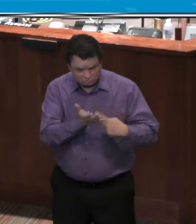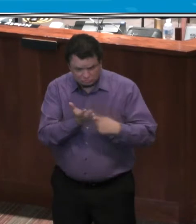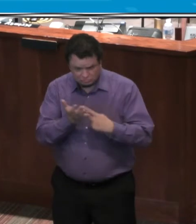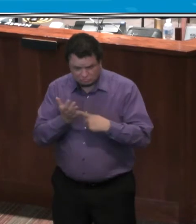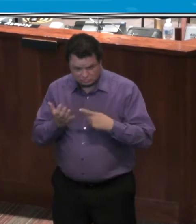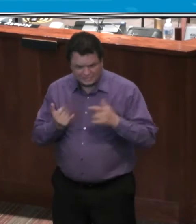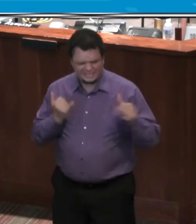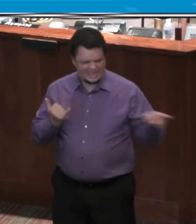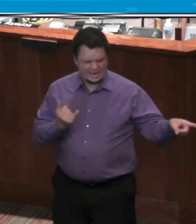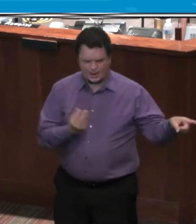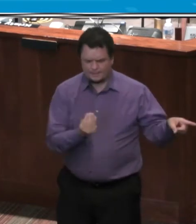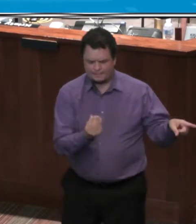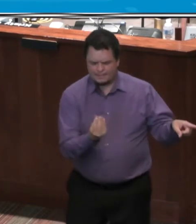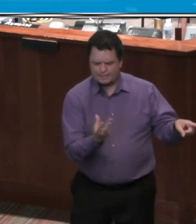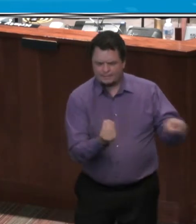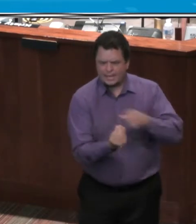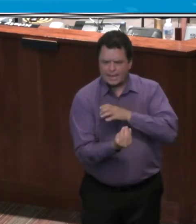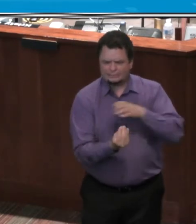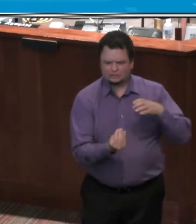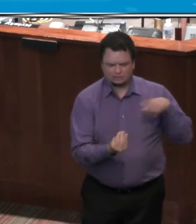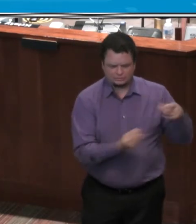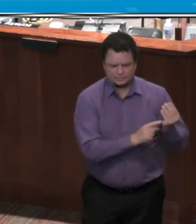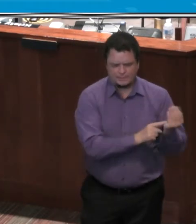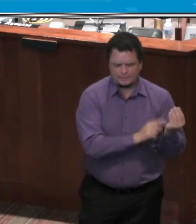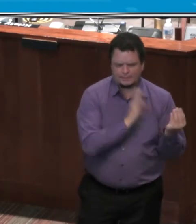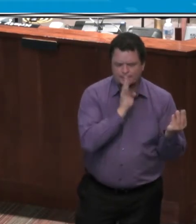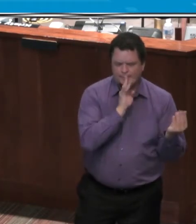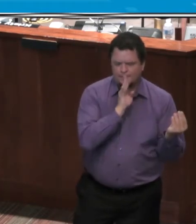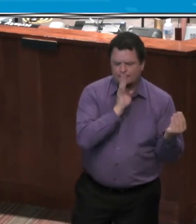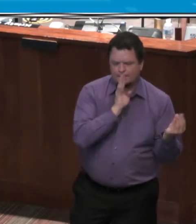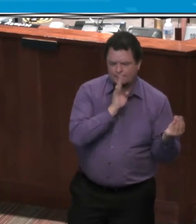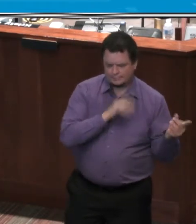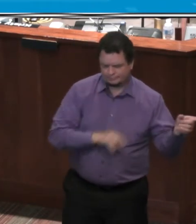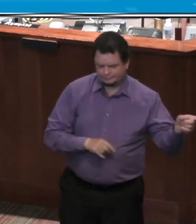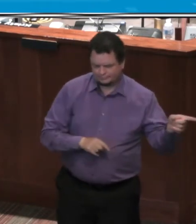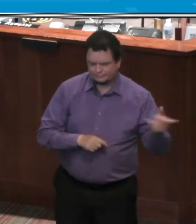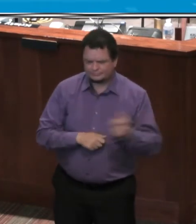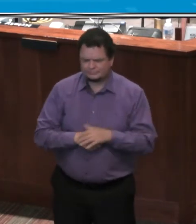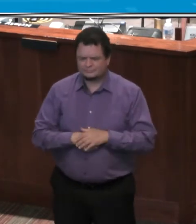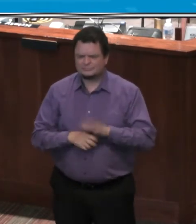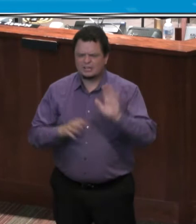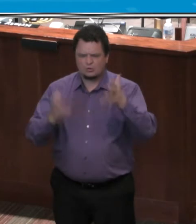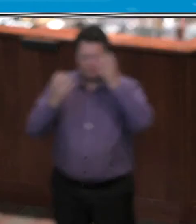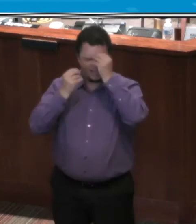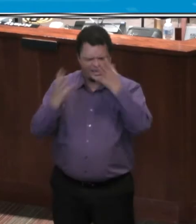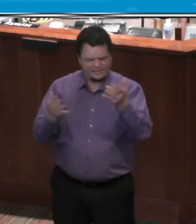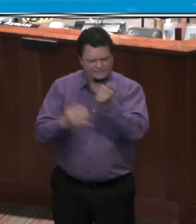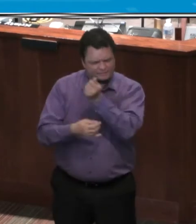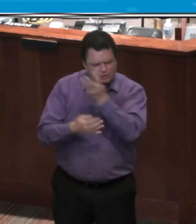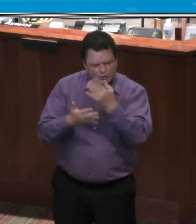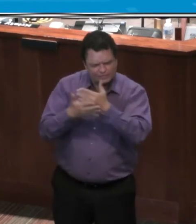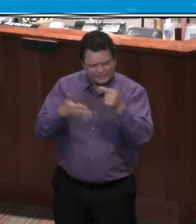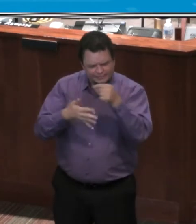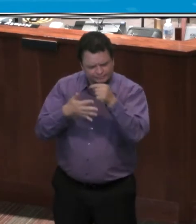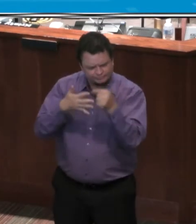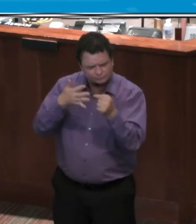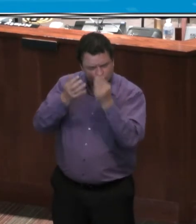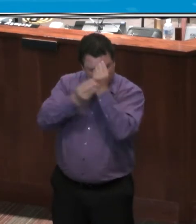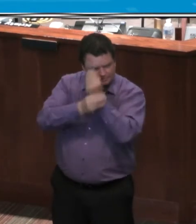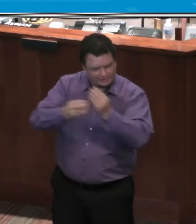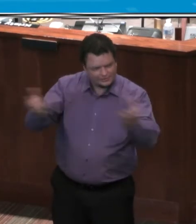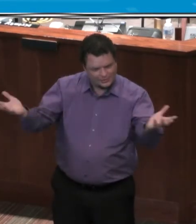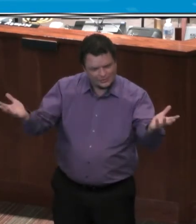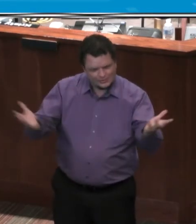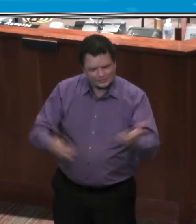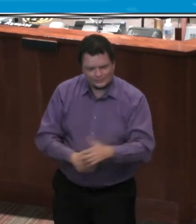Commissioner Gonzalez, yes, sir. Oh, yeah, a couple of things. So I have been getting some calls and emails regarding the back